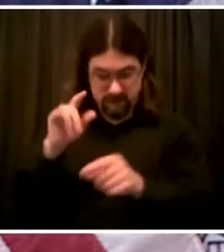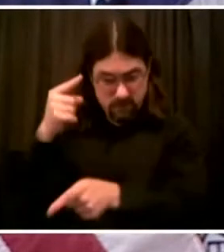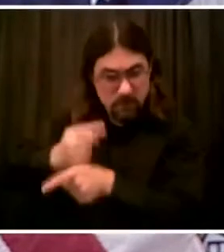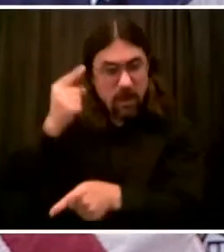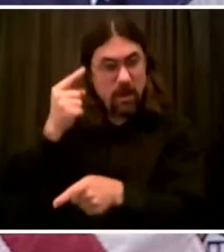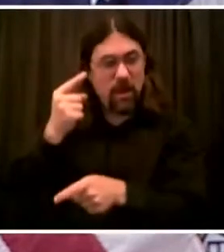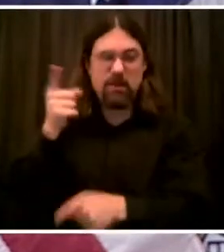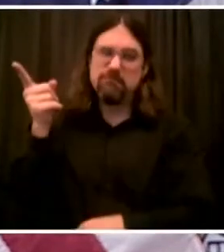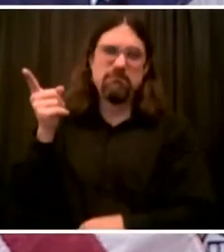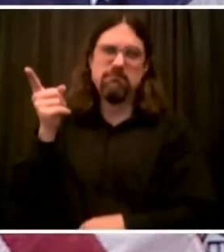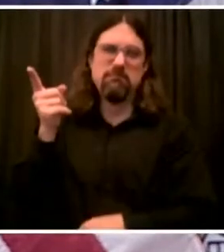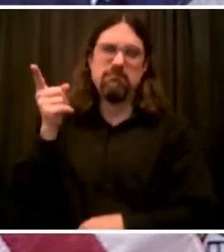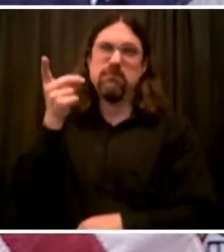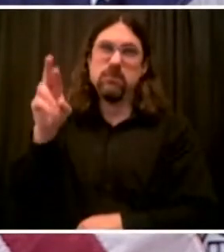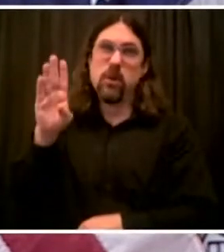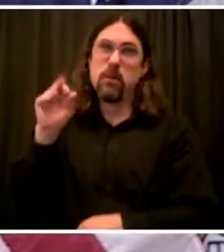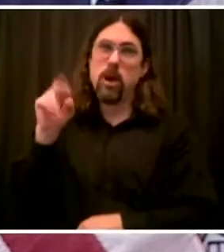Chief Monahan's perspective.